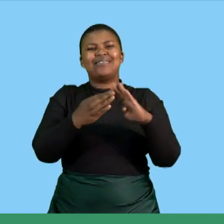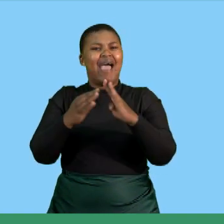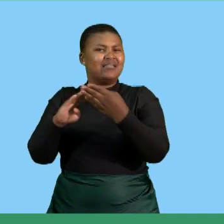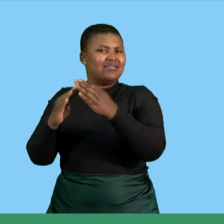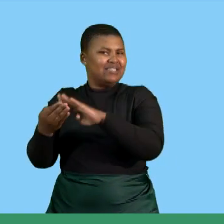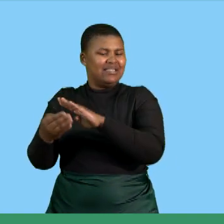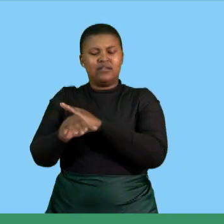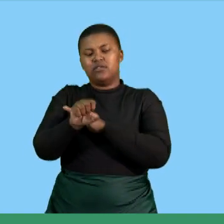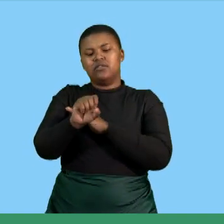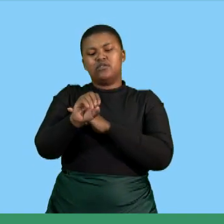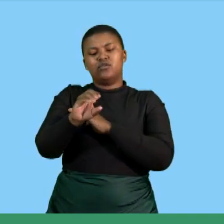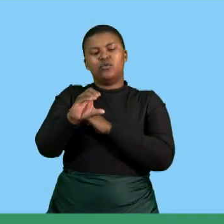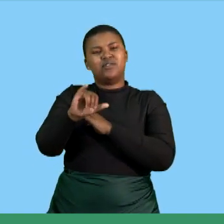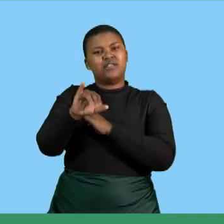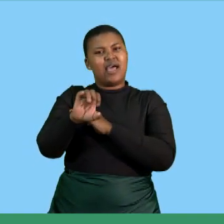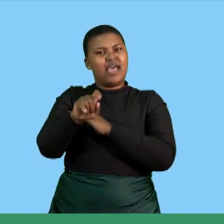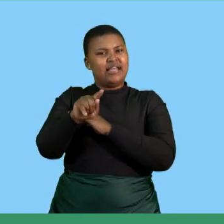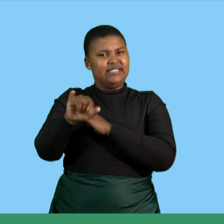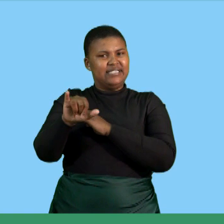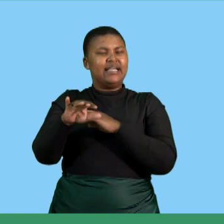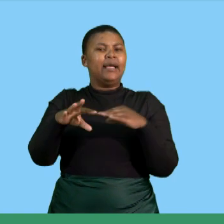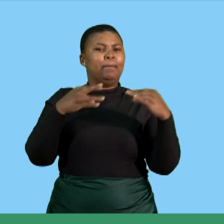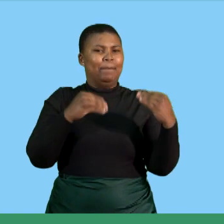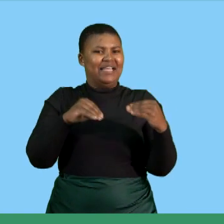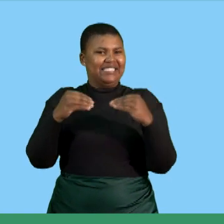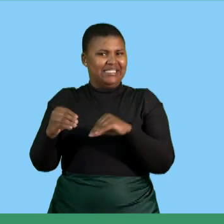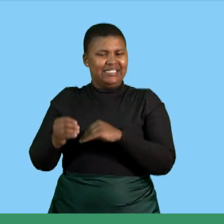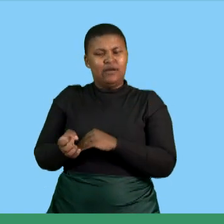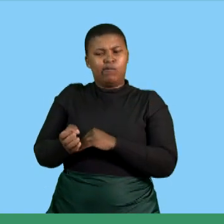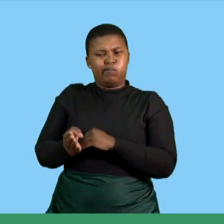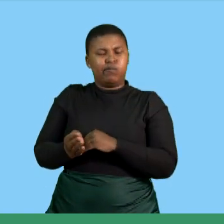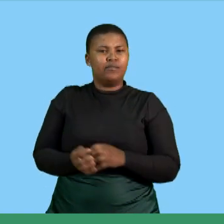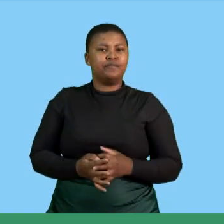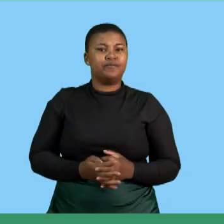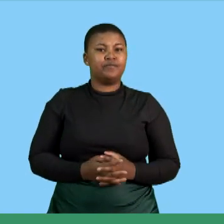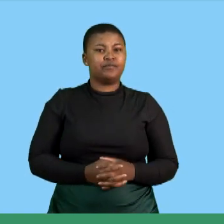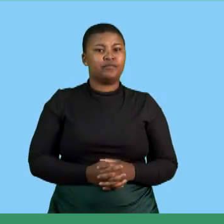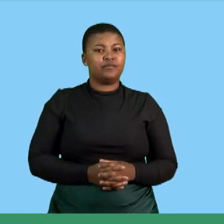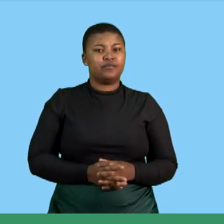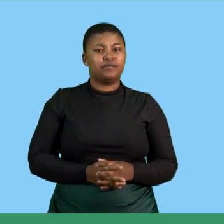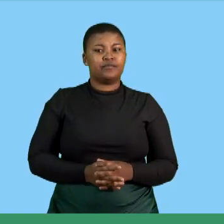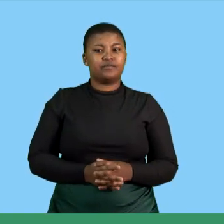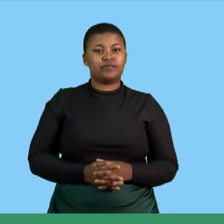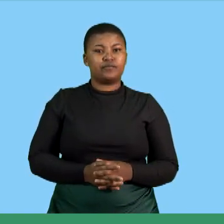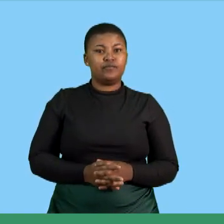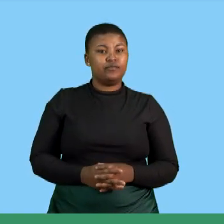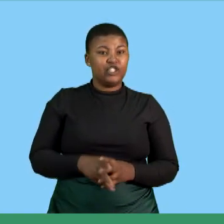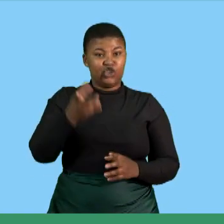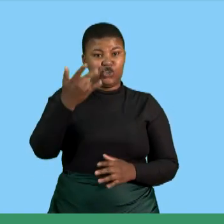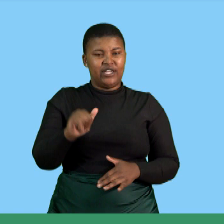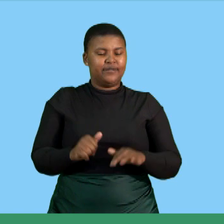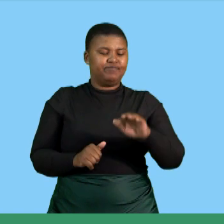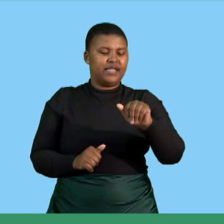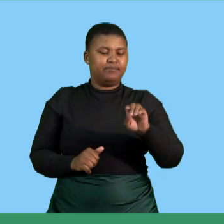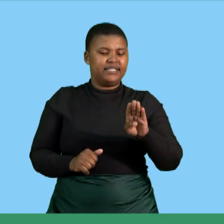guys, in which a business operates. So remember, let's take a look at the options.